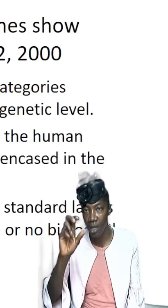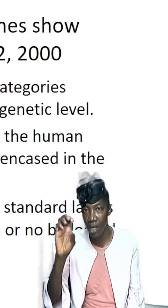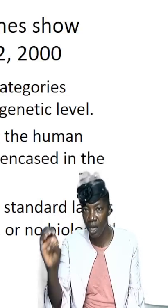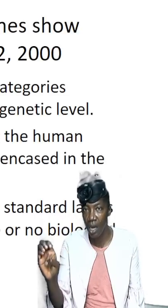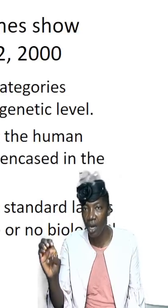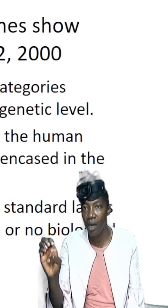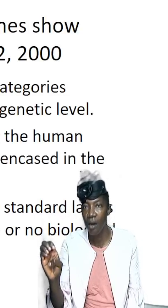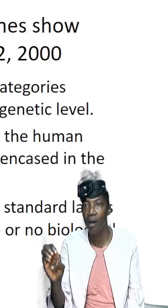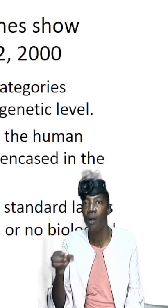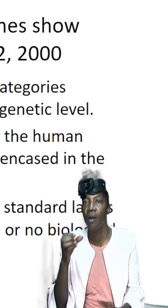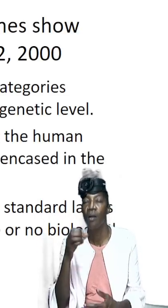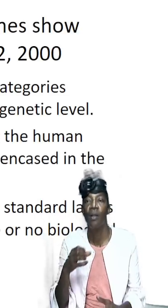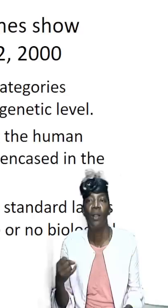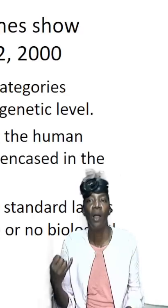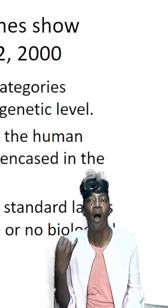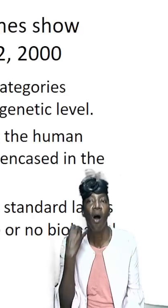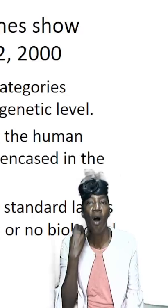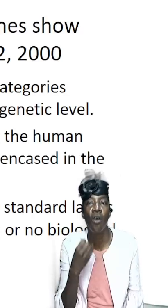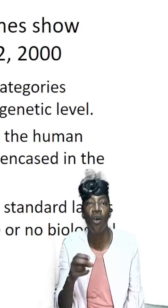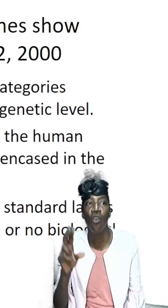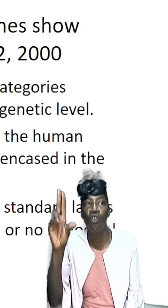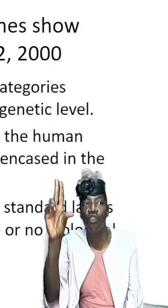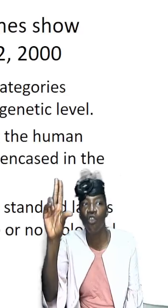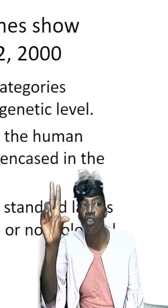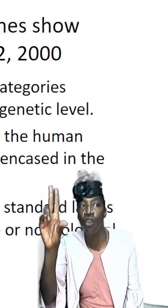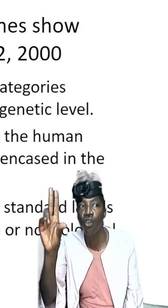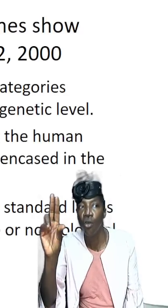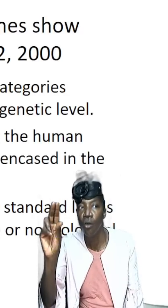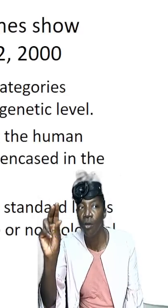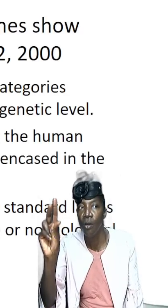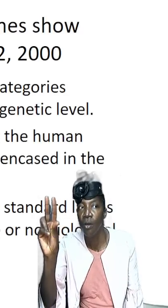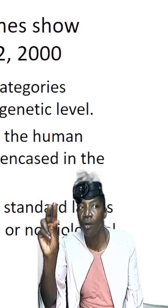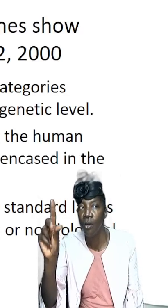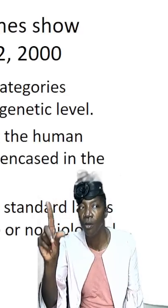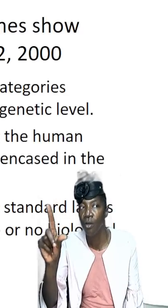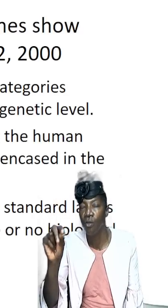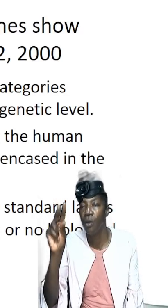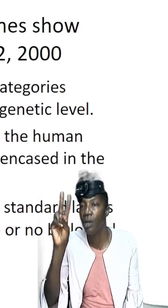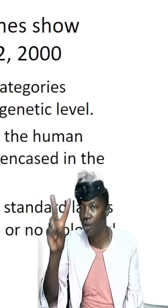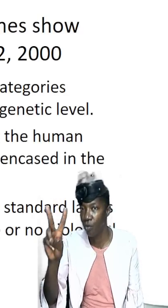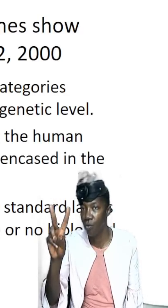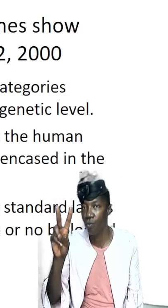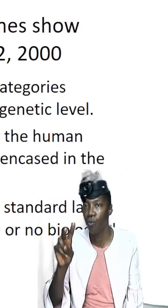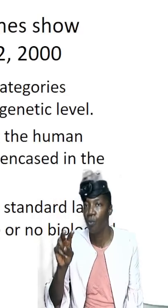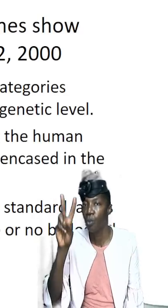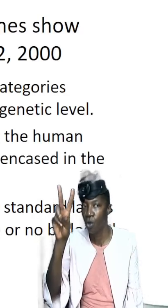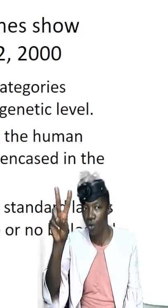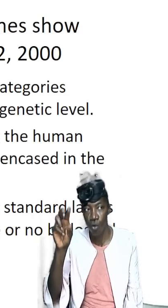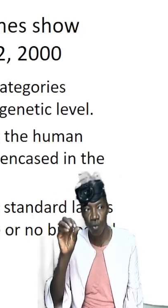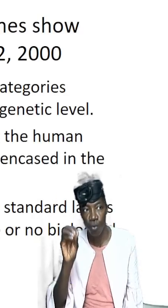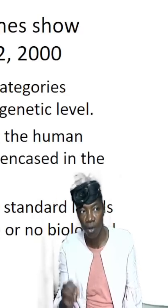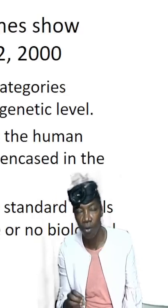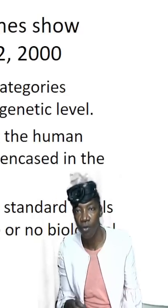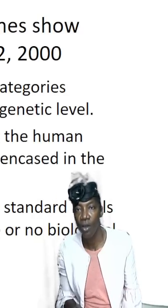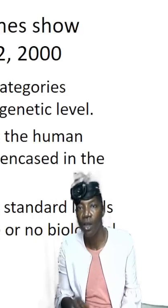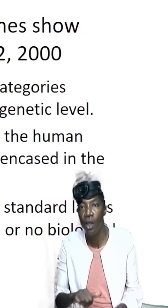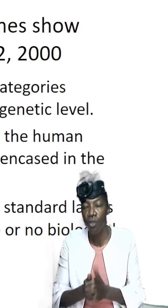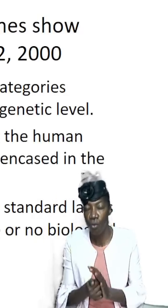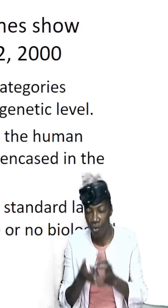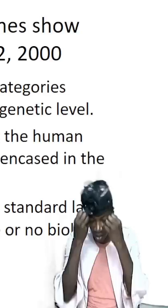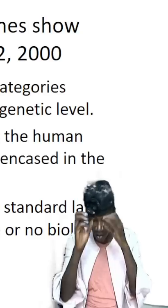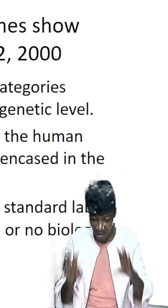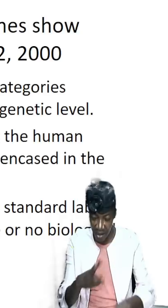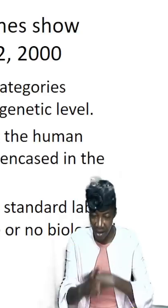of jaws to drop. It caused people to think again. Those in the scientific world